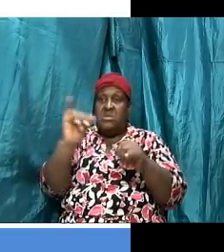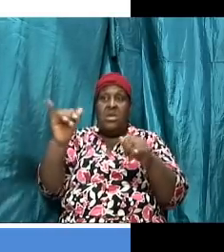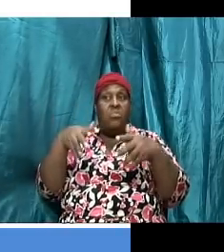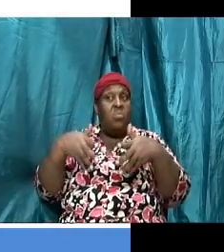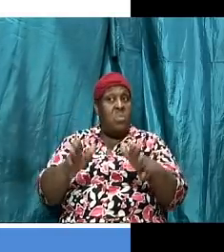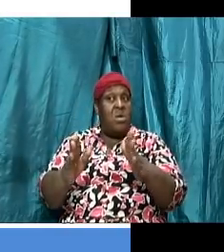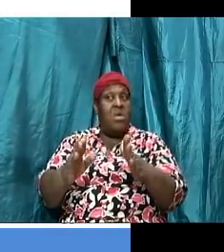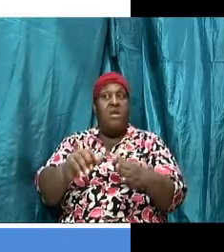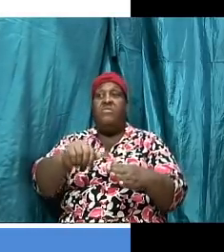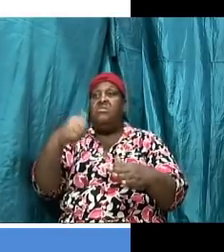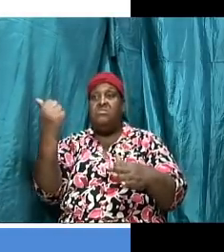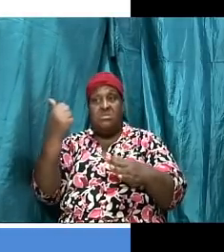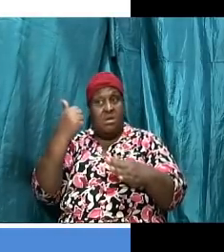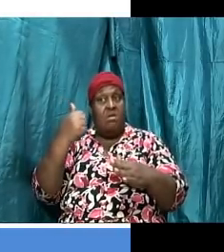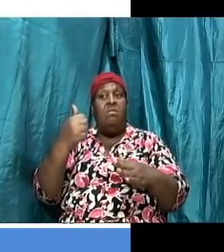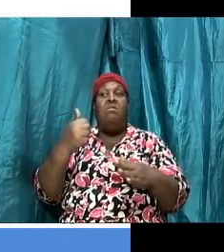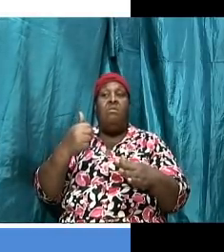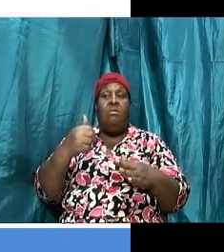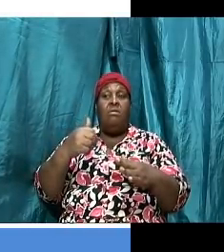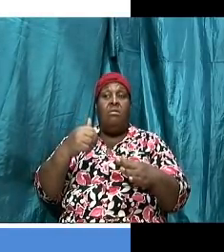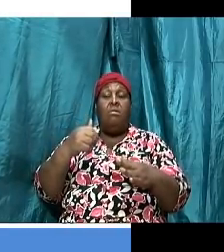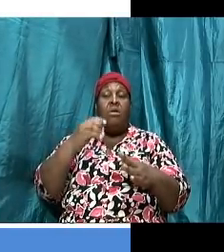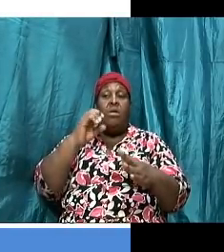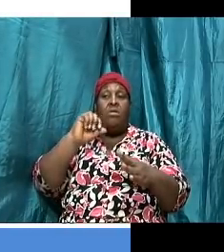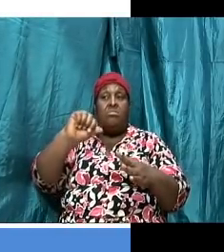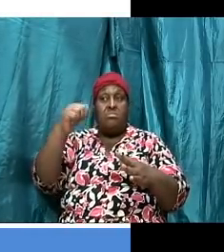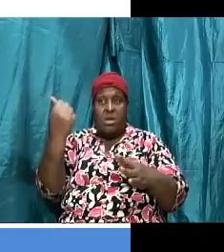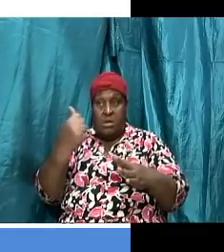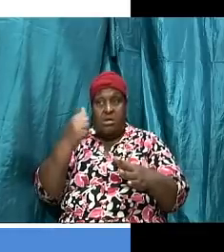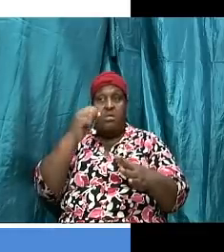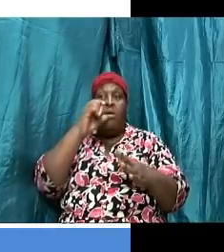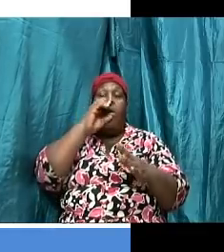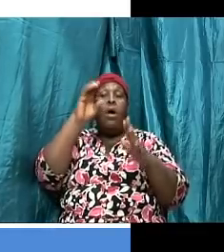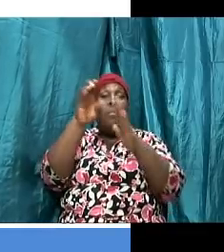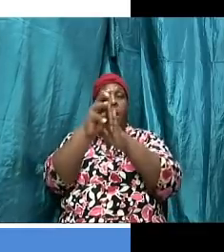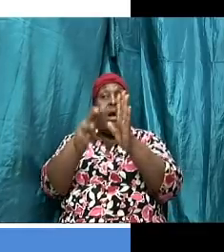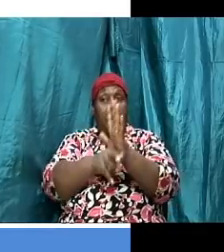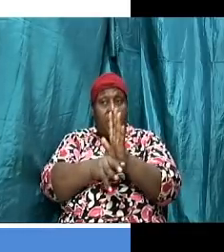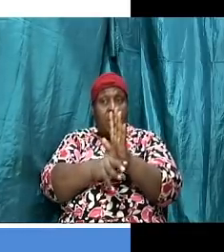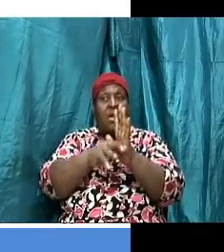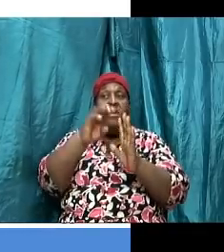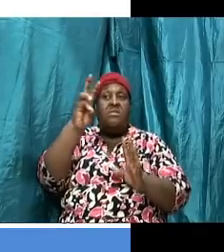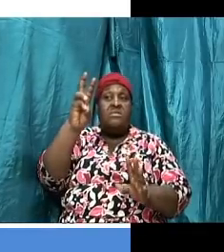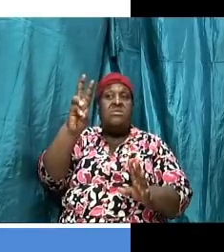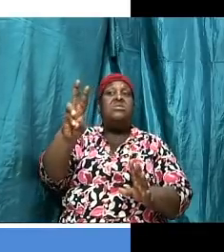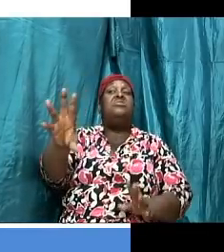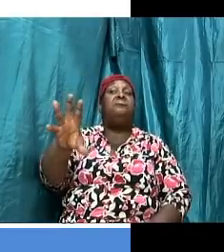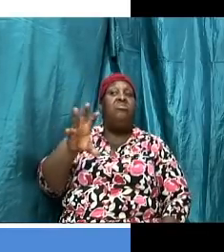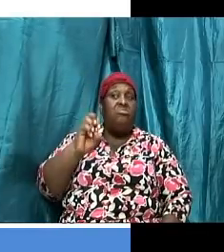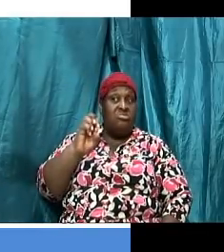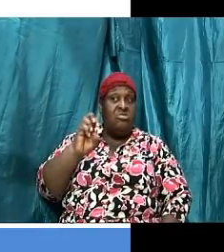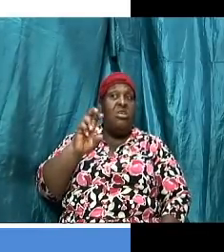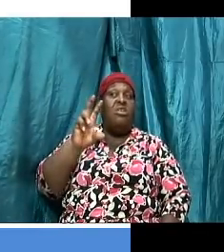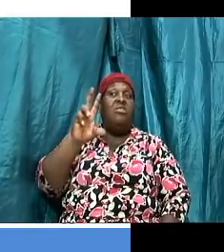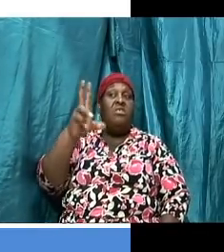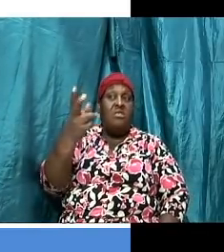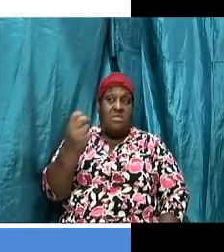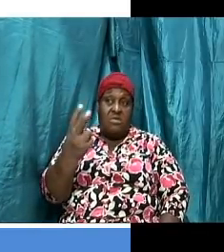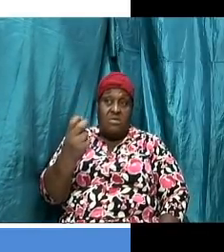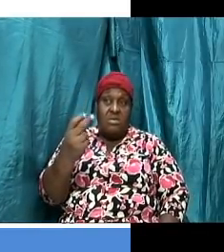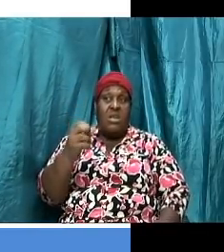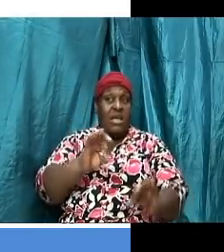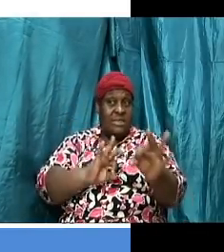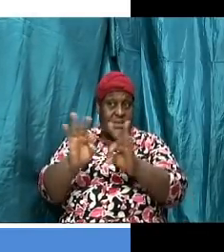Then you have 613 commandments that explains the Ten Commandments. But the sign